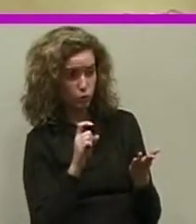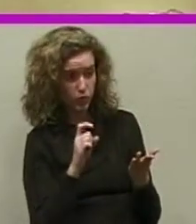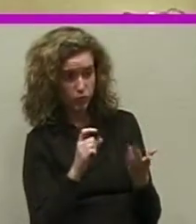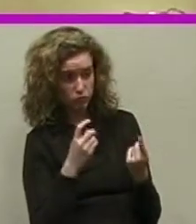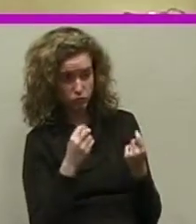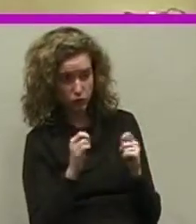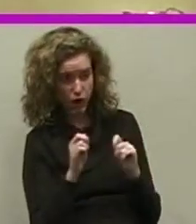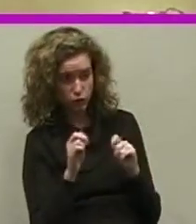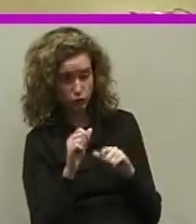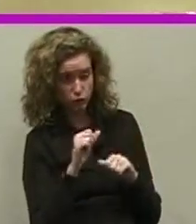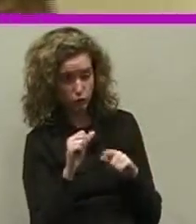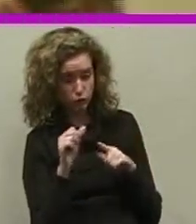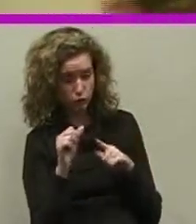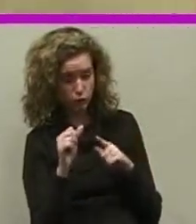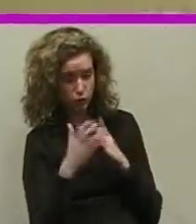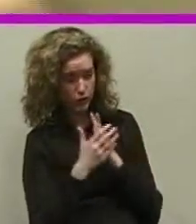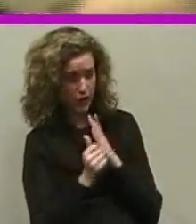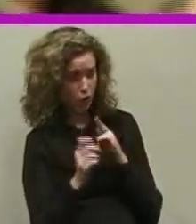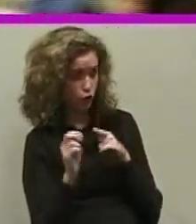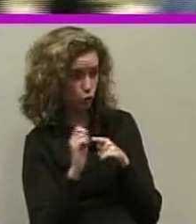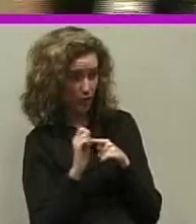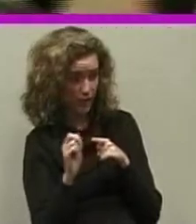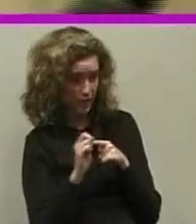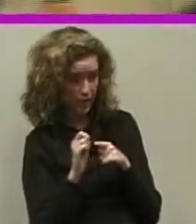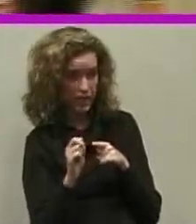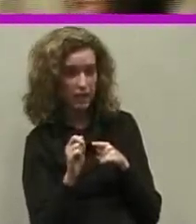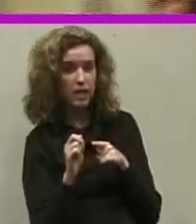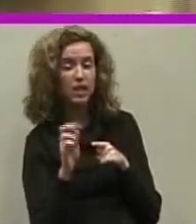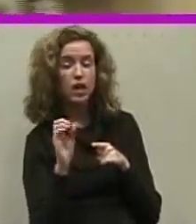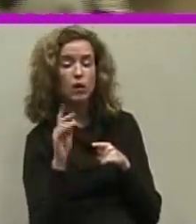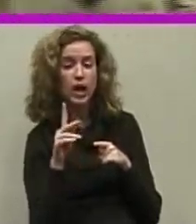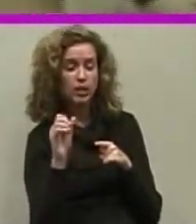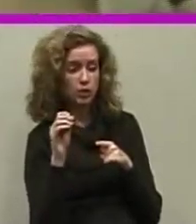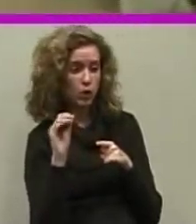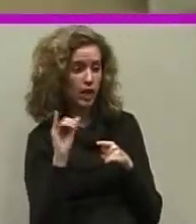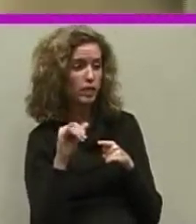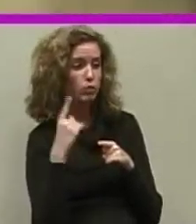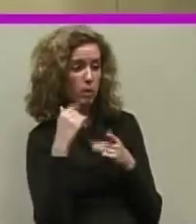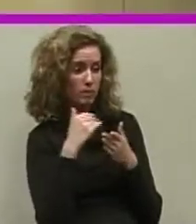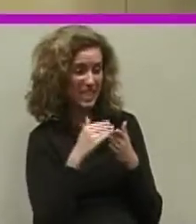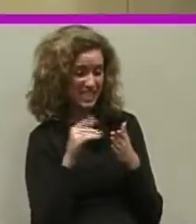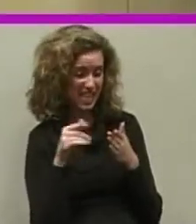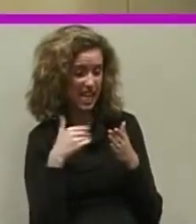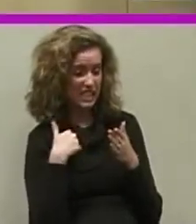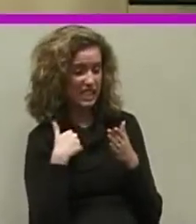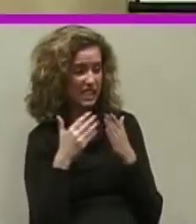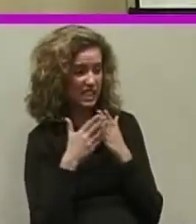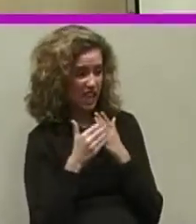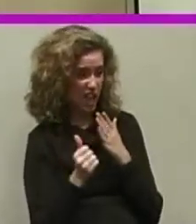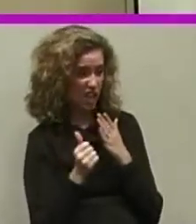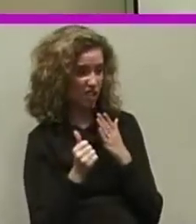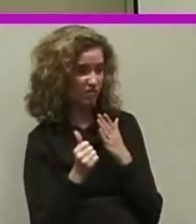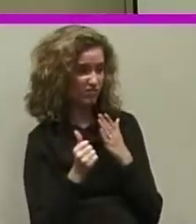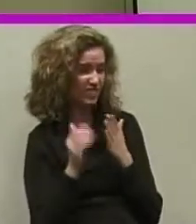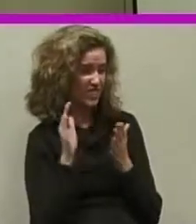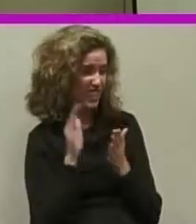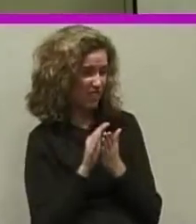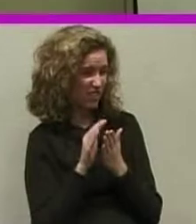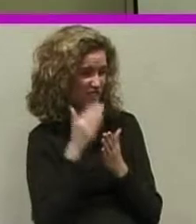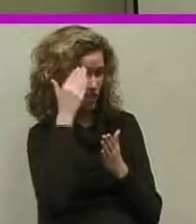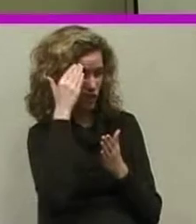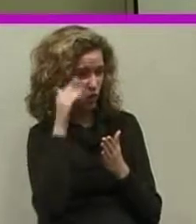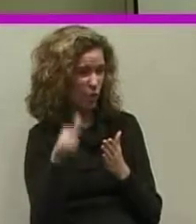skill training? So one issue we got to put in that piece of antecedents is that this kid's got a skill deficit, doesn't he? He doesn't know what to do when these